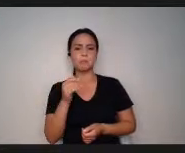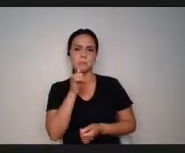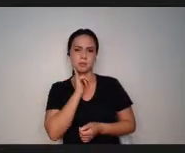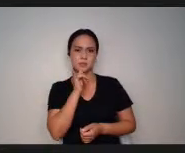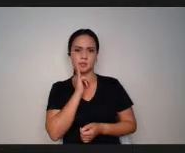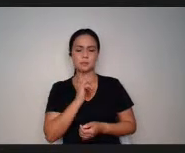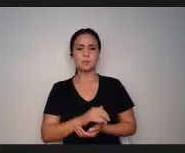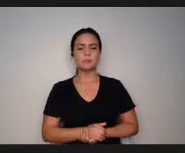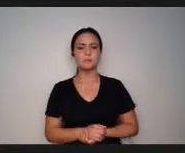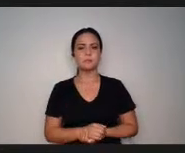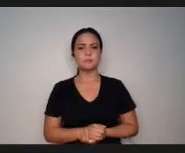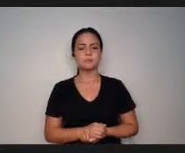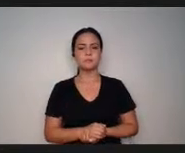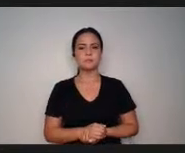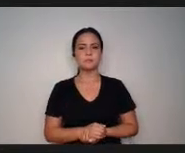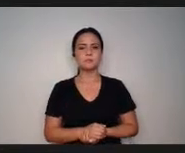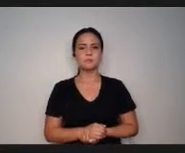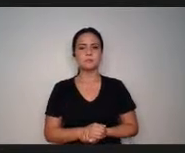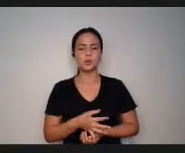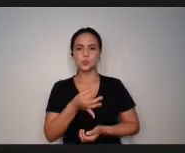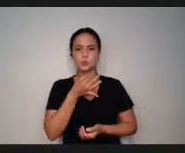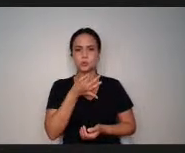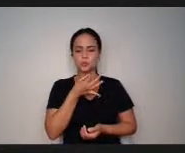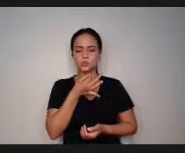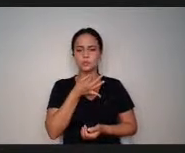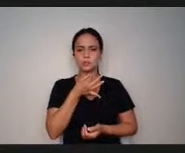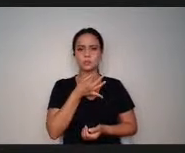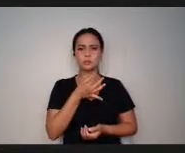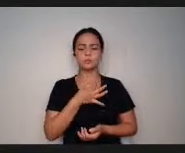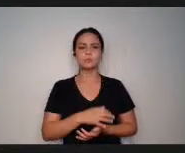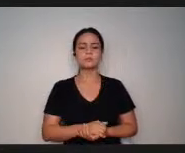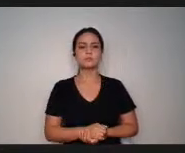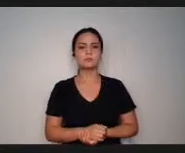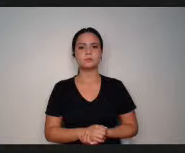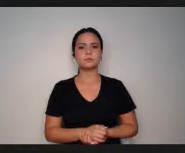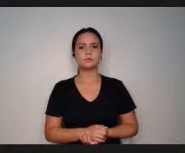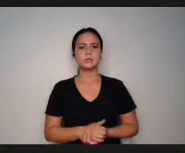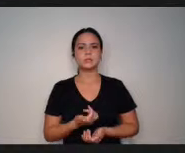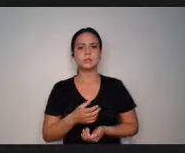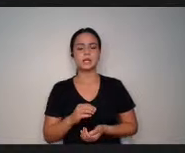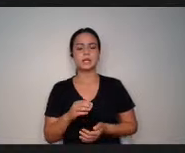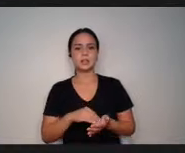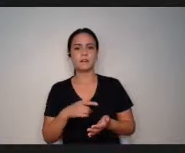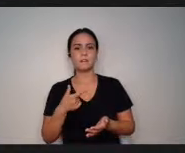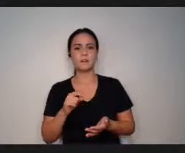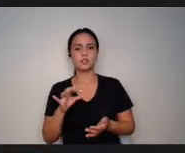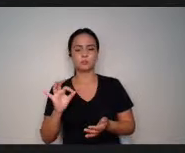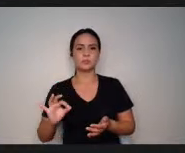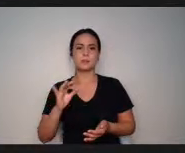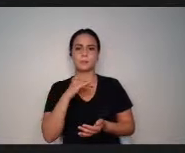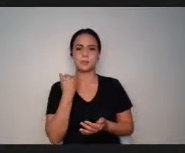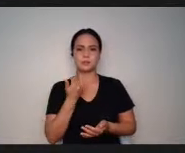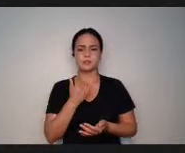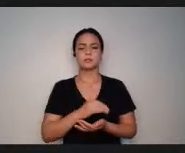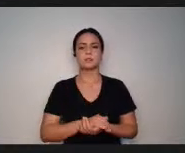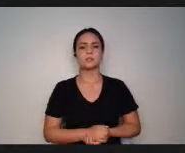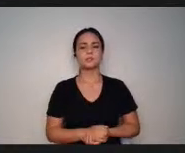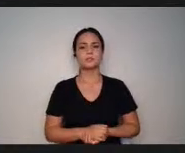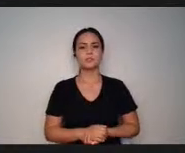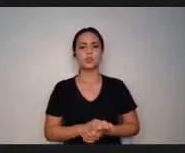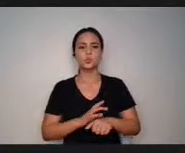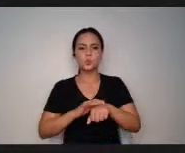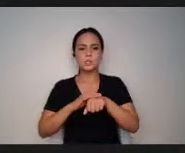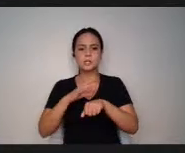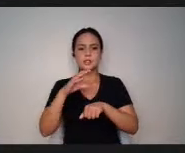which suggested 10 to 20% of cardiovascular disease mortality may in fact be due to